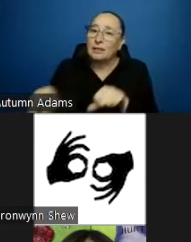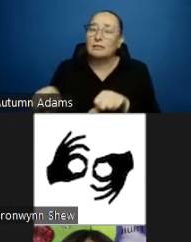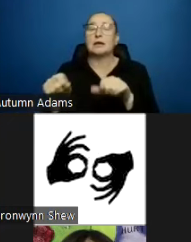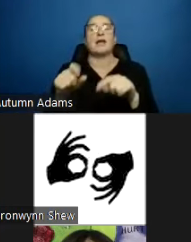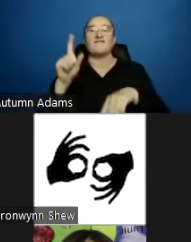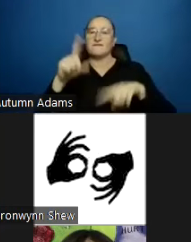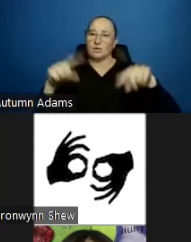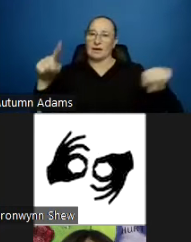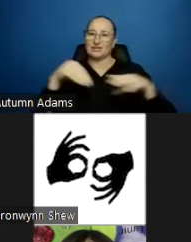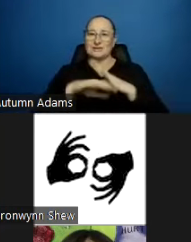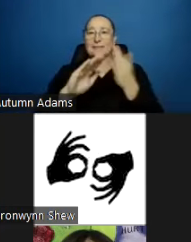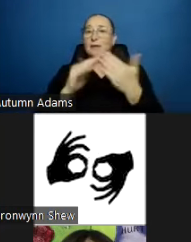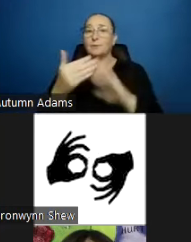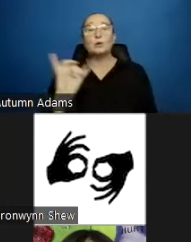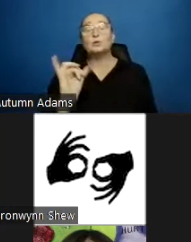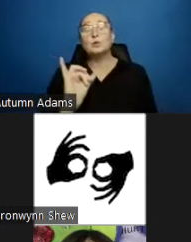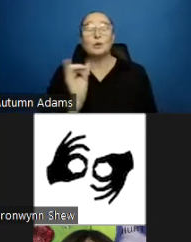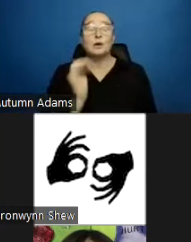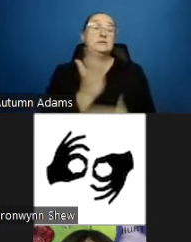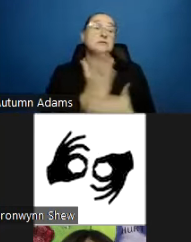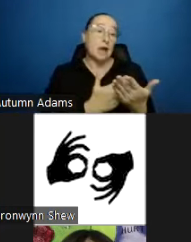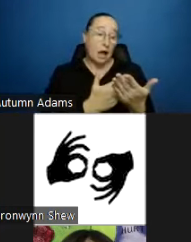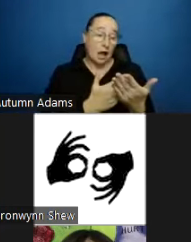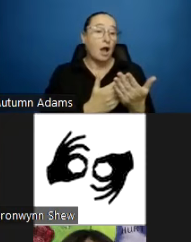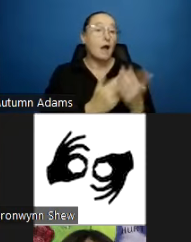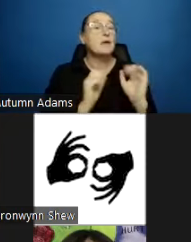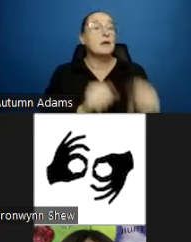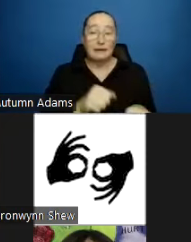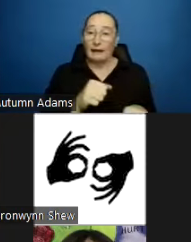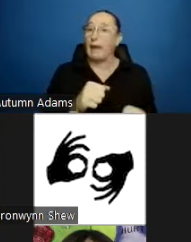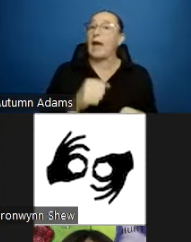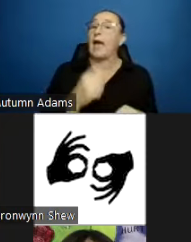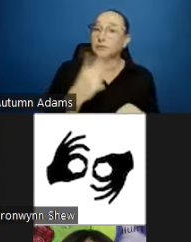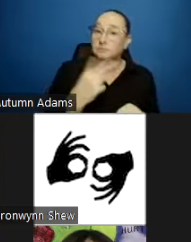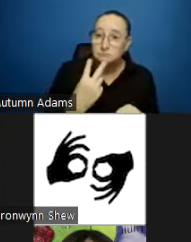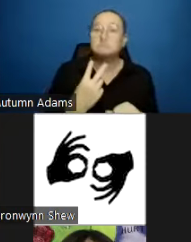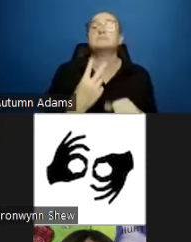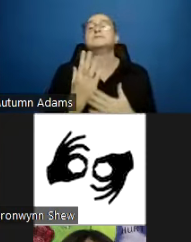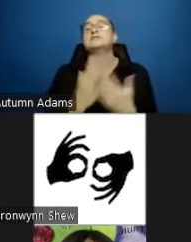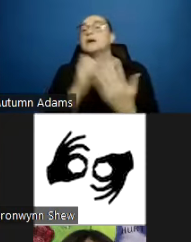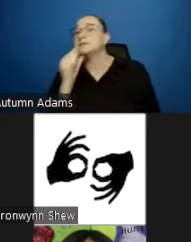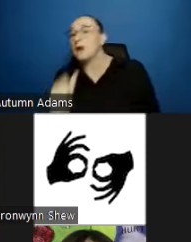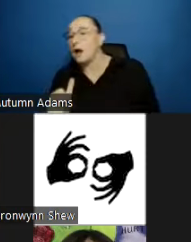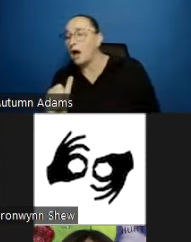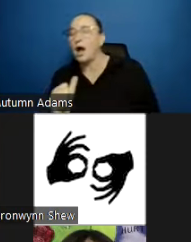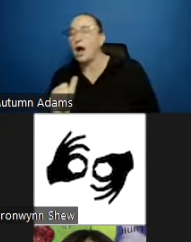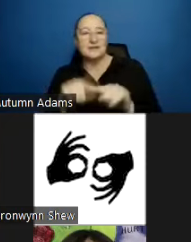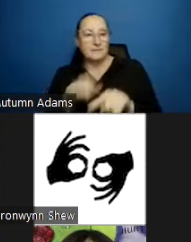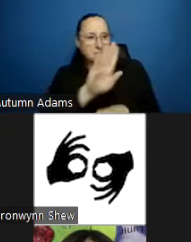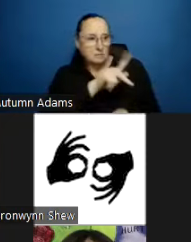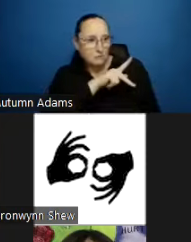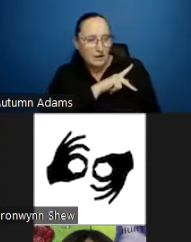the community as well. Some may be able to read lips. Some may not be able to. It depends on personality,